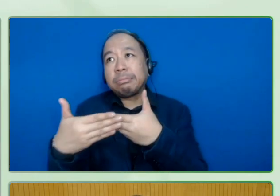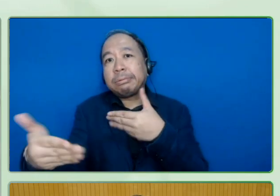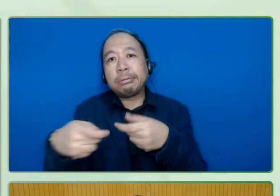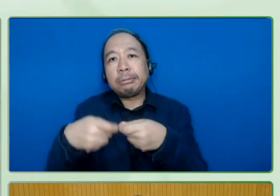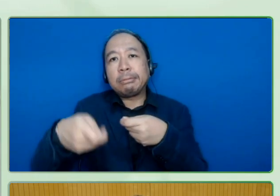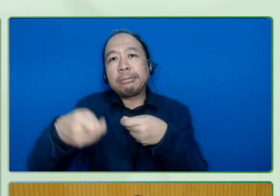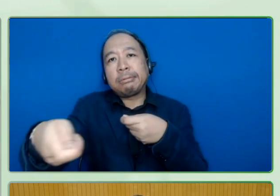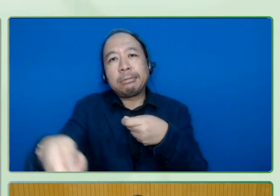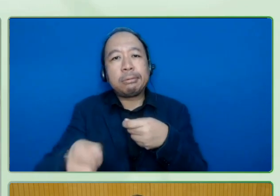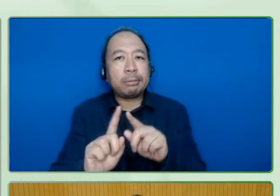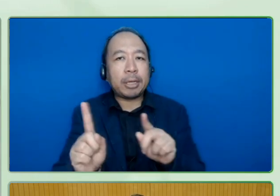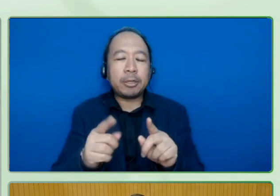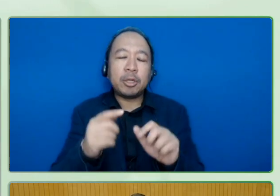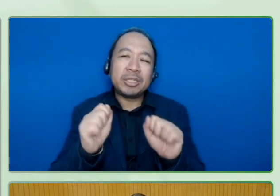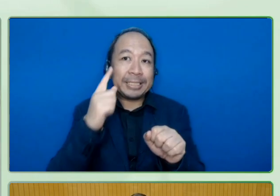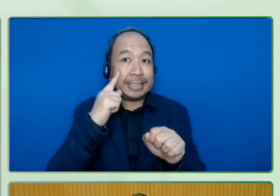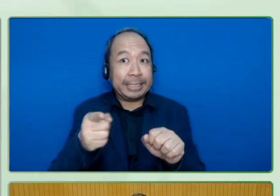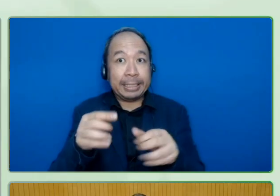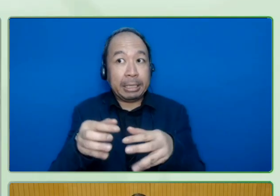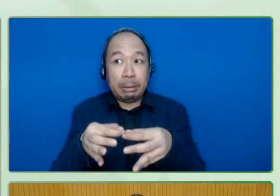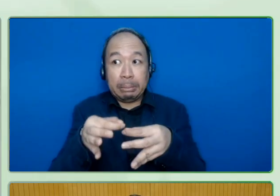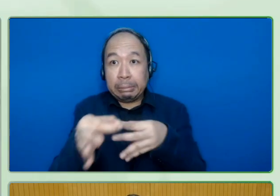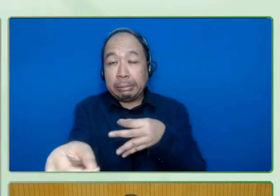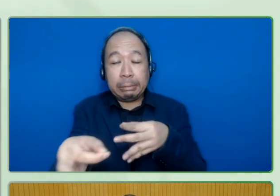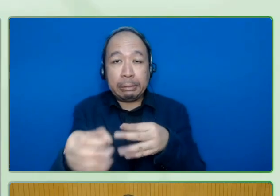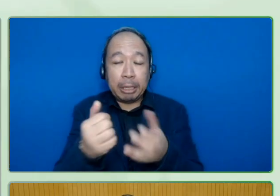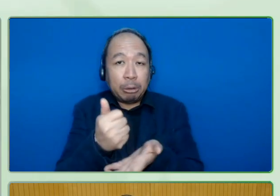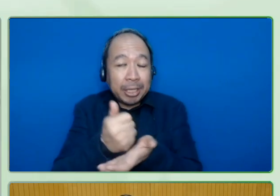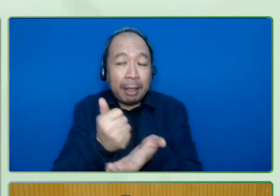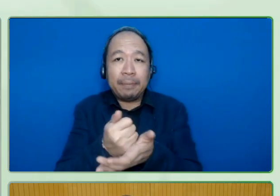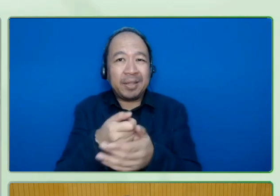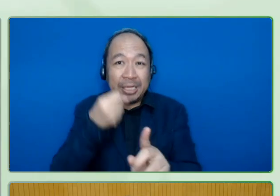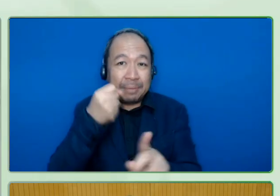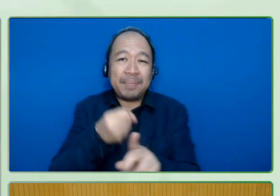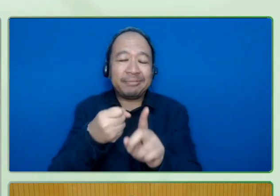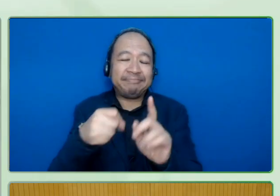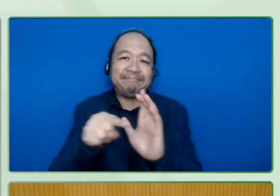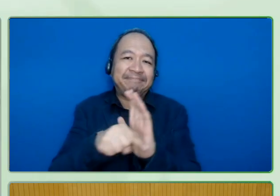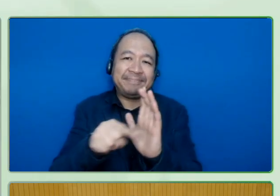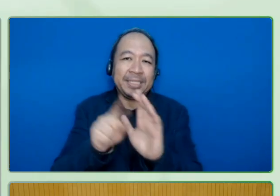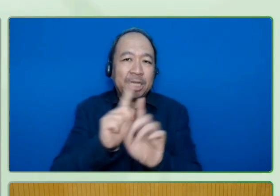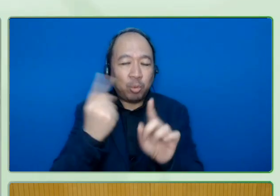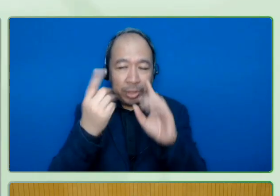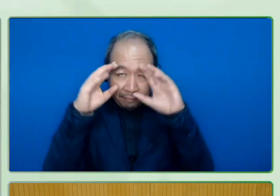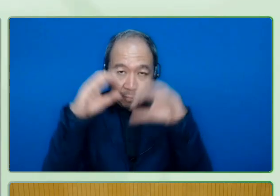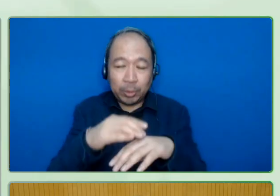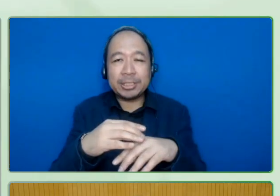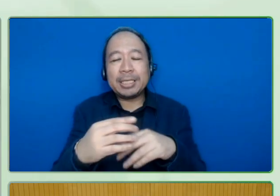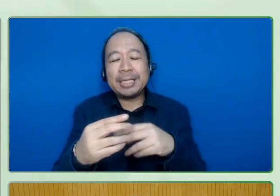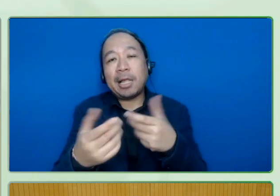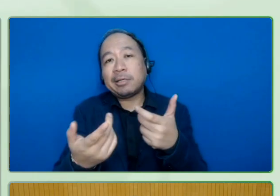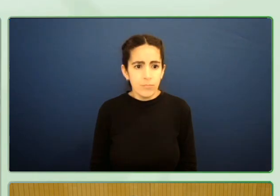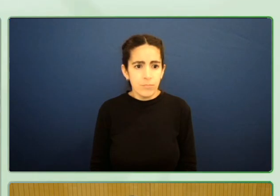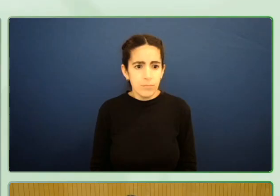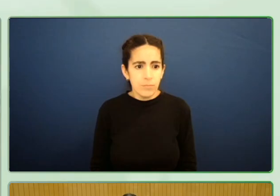have consequences, not only in terms of speaking part, it's also in terms of social academical success, you know,